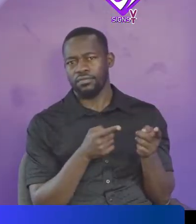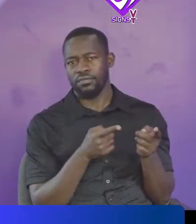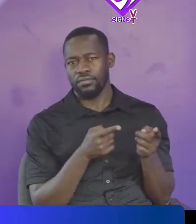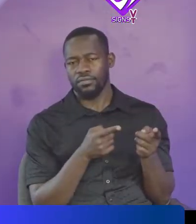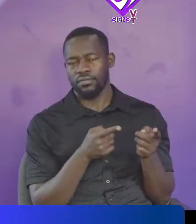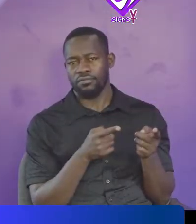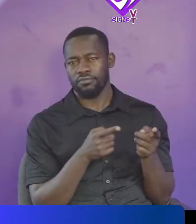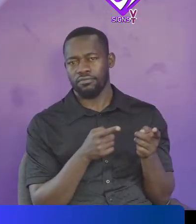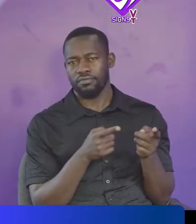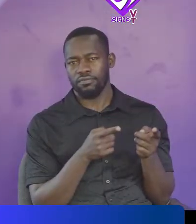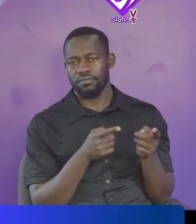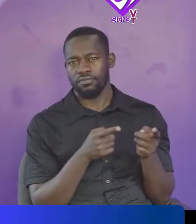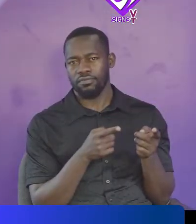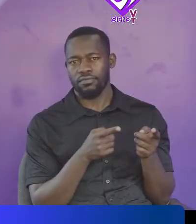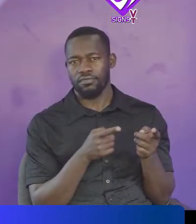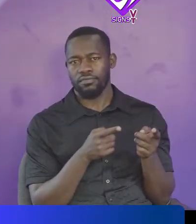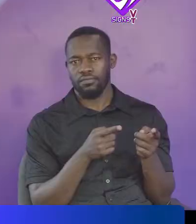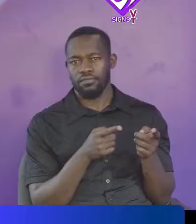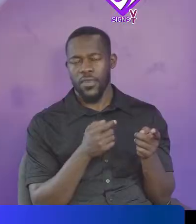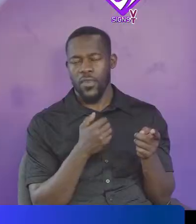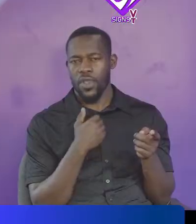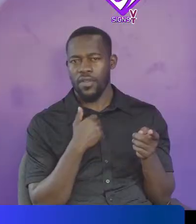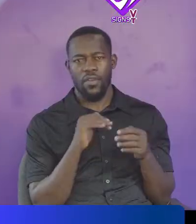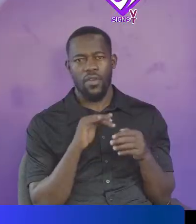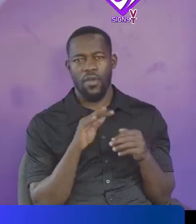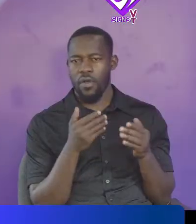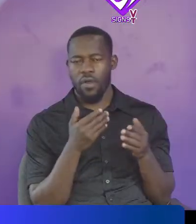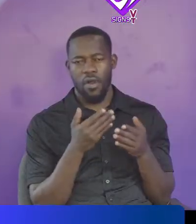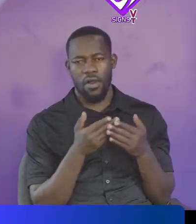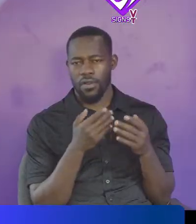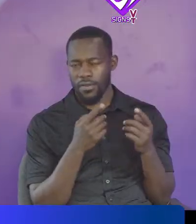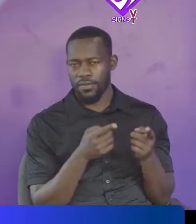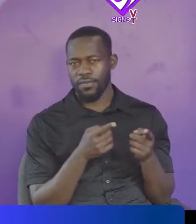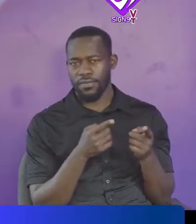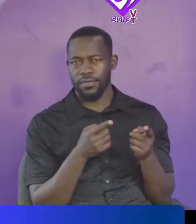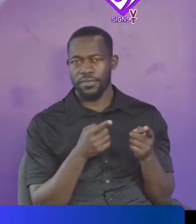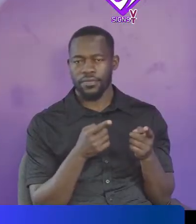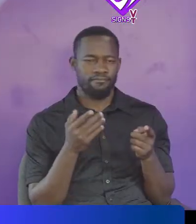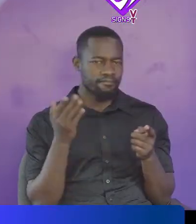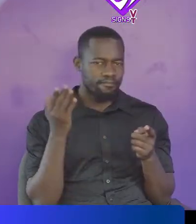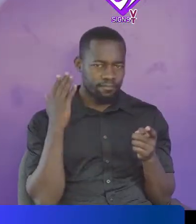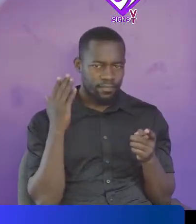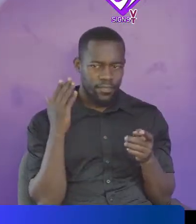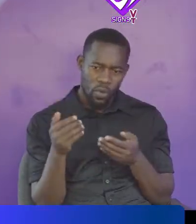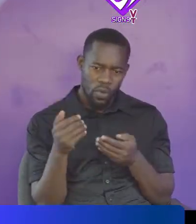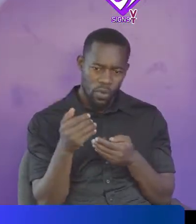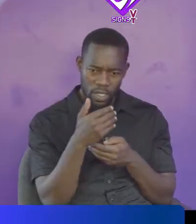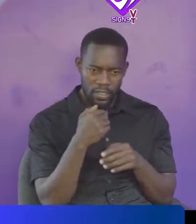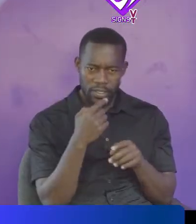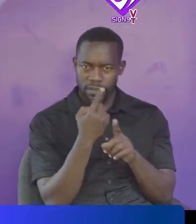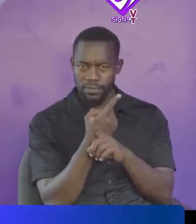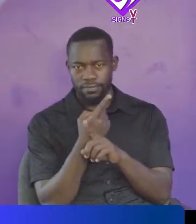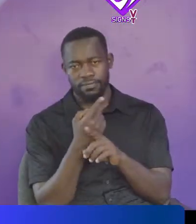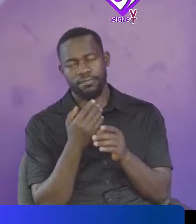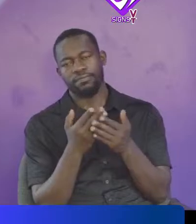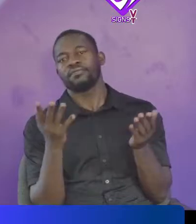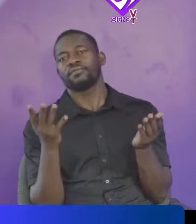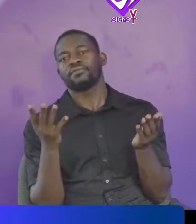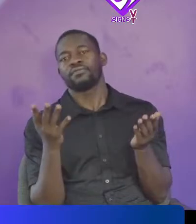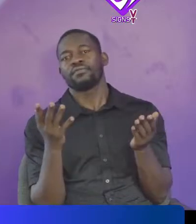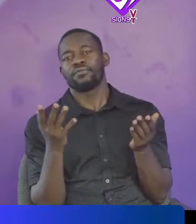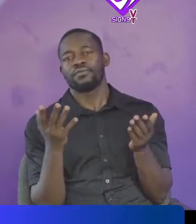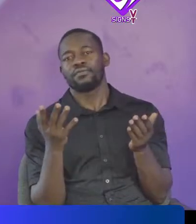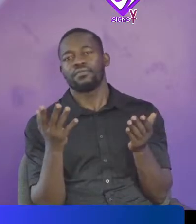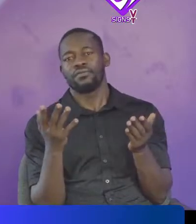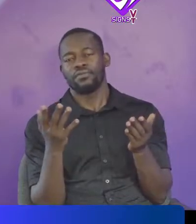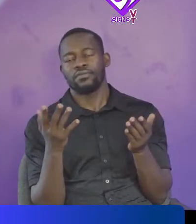We classified it. So this is a part of the Murumbi collection. When he used to go outside, he collected all these things. So somebody